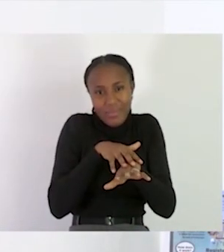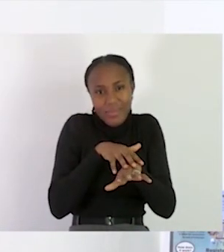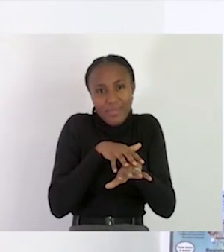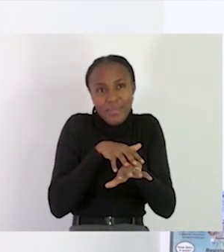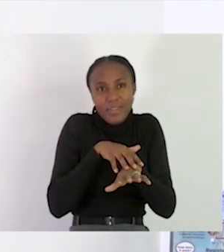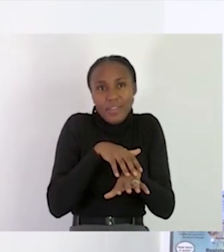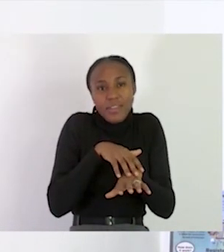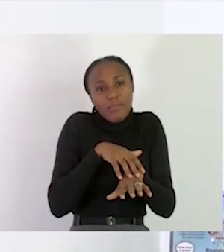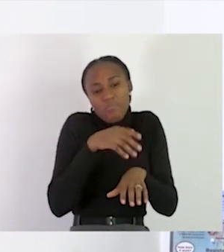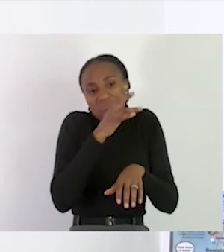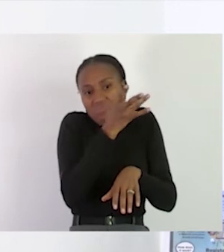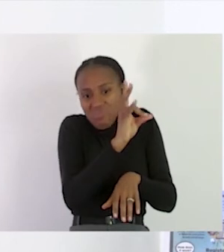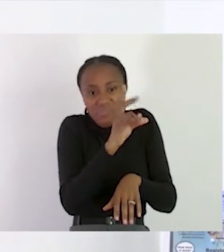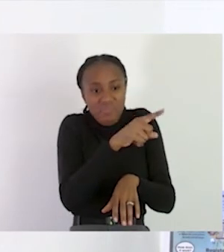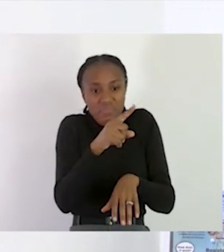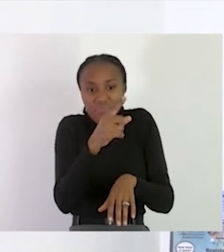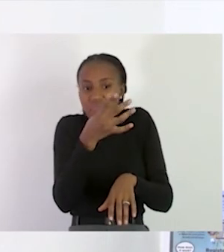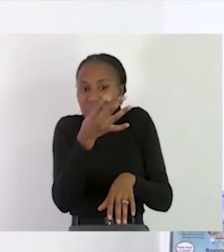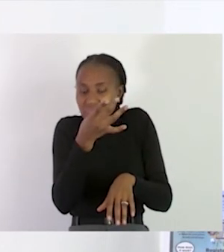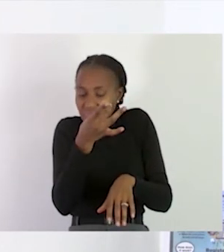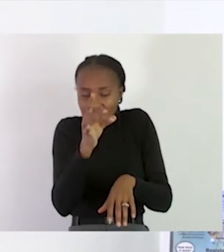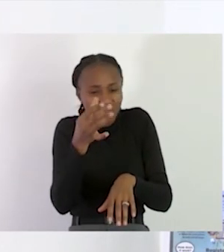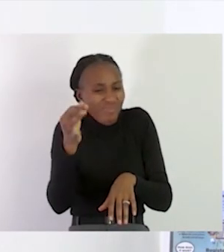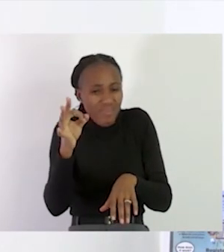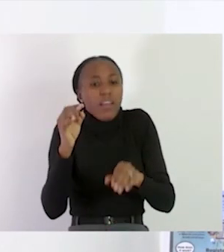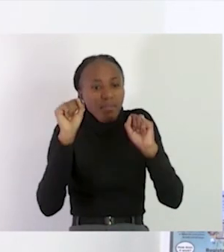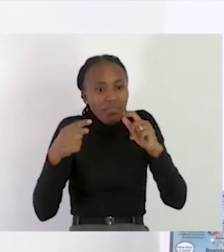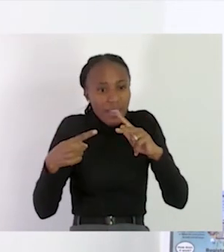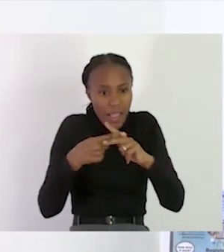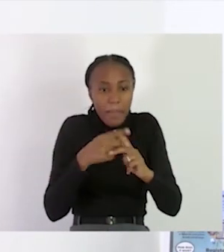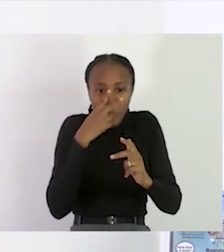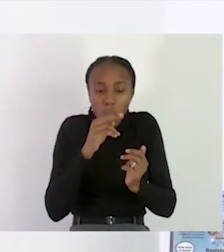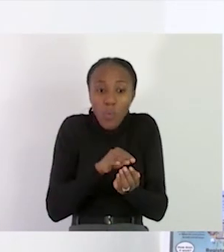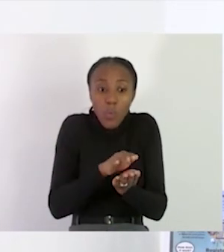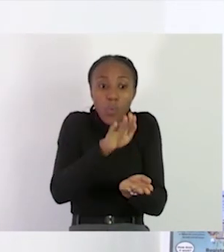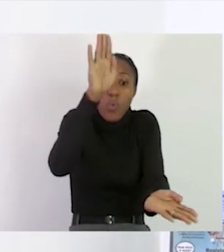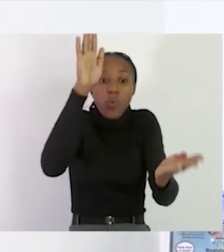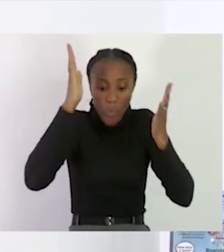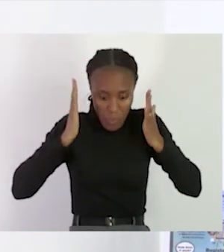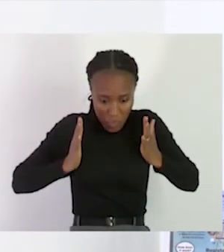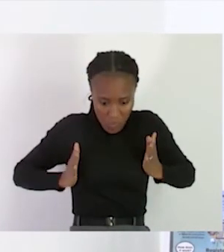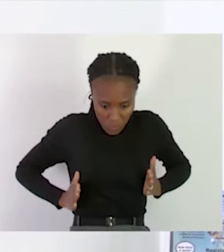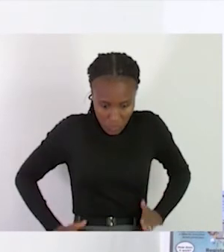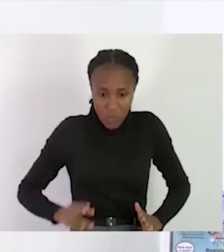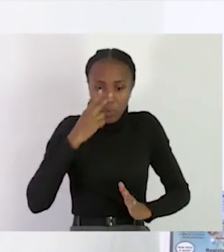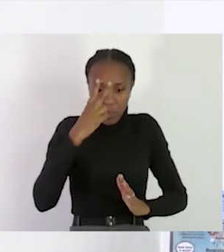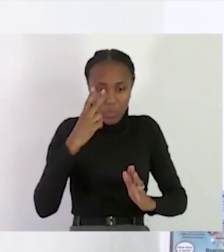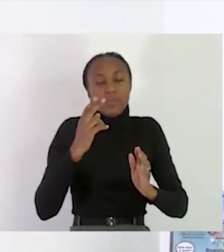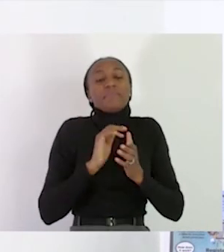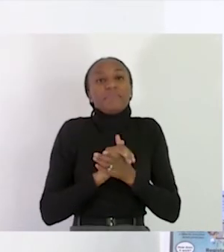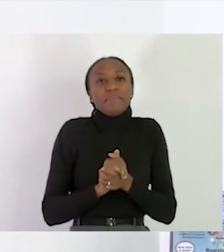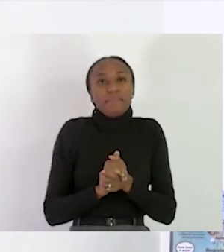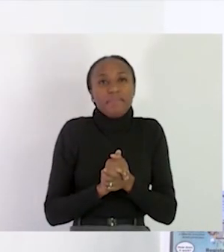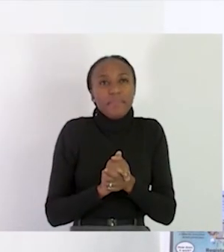whether you are 7, 8, 9, or 10, any of those age, you will start to notice the changes that I just mentioned on your